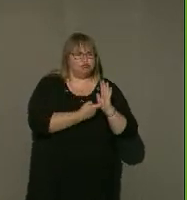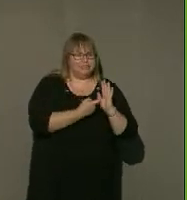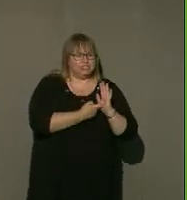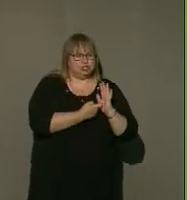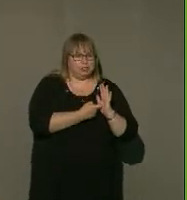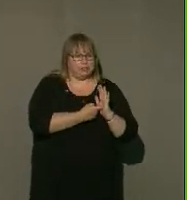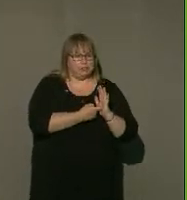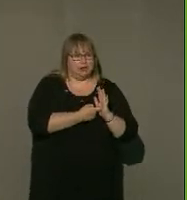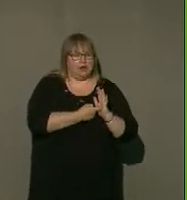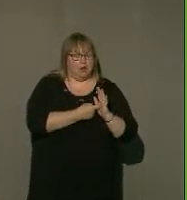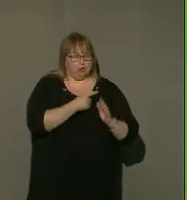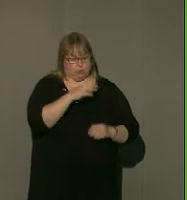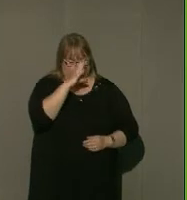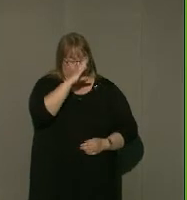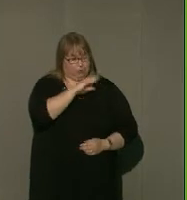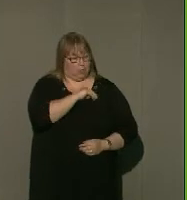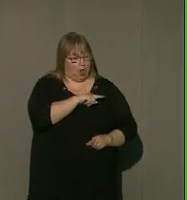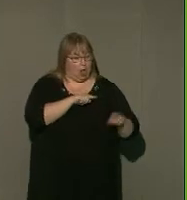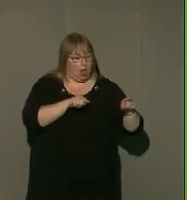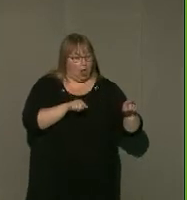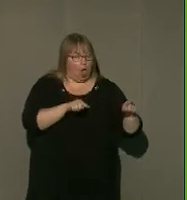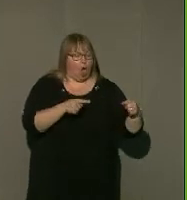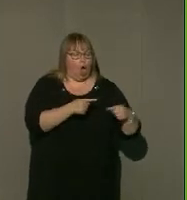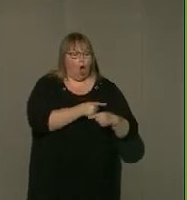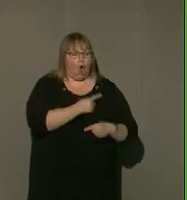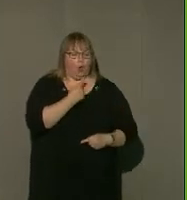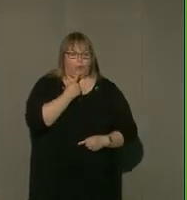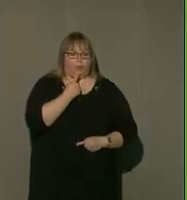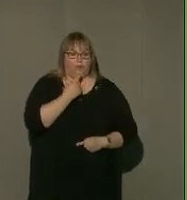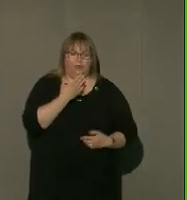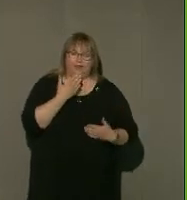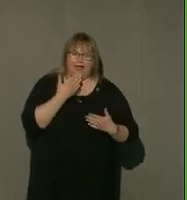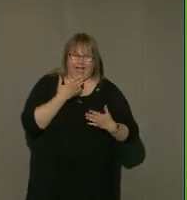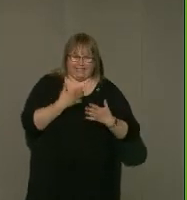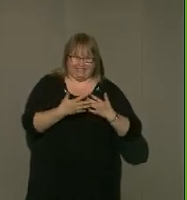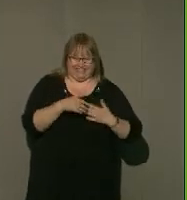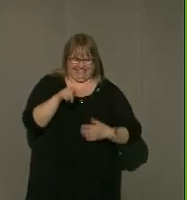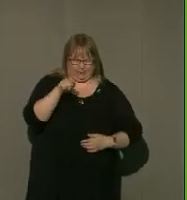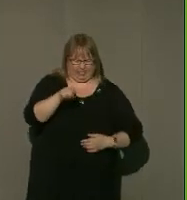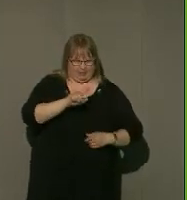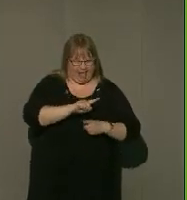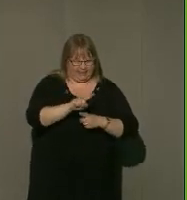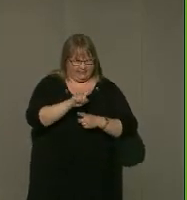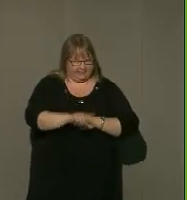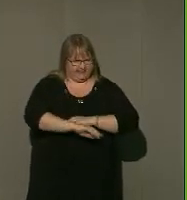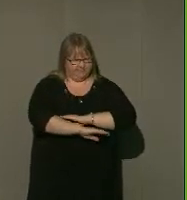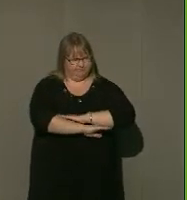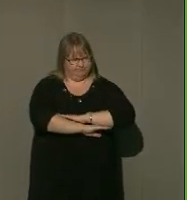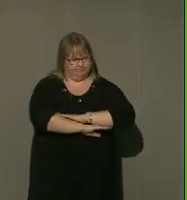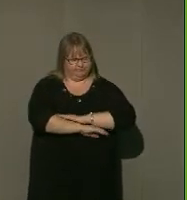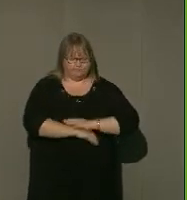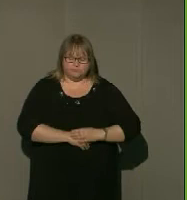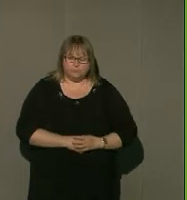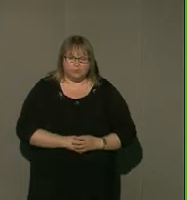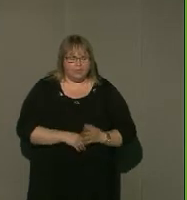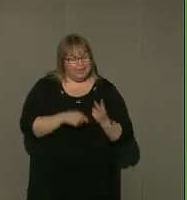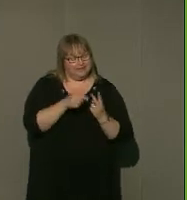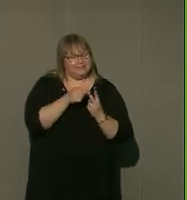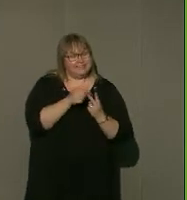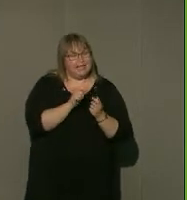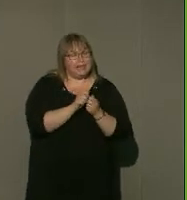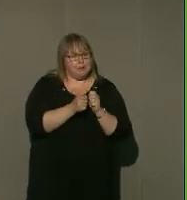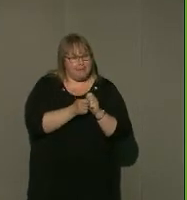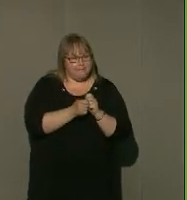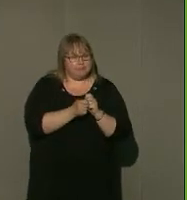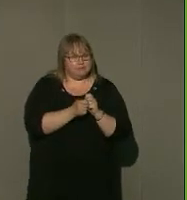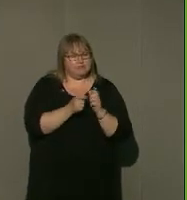Green Party for drawing that to our attention. I'll deal with him later. The second one is that when you